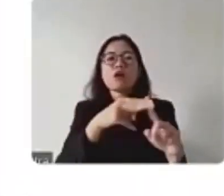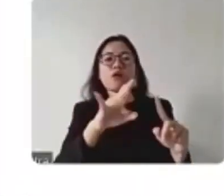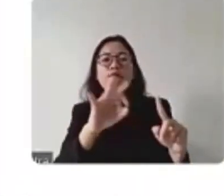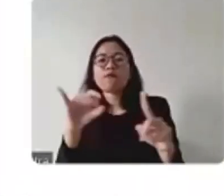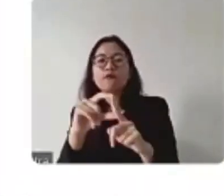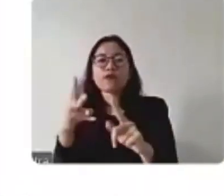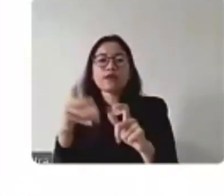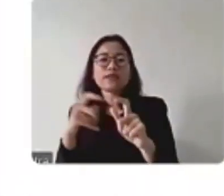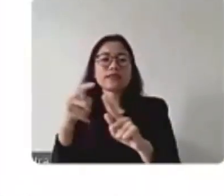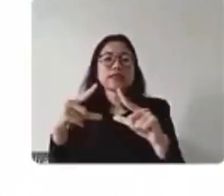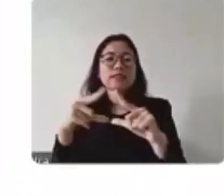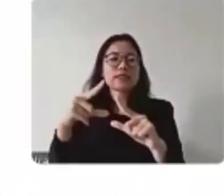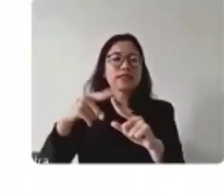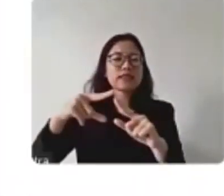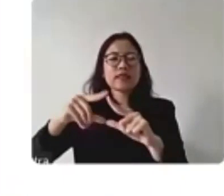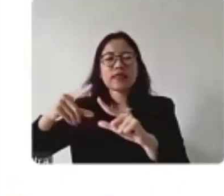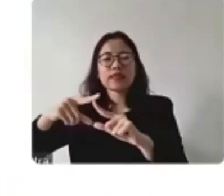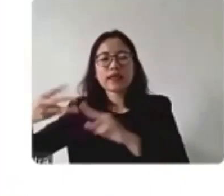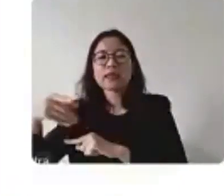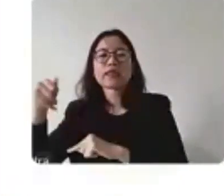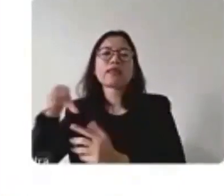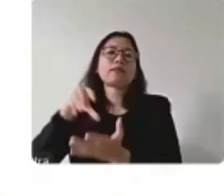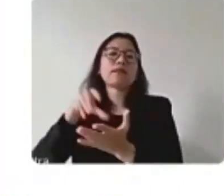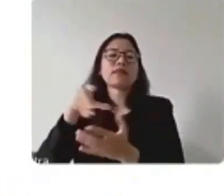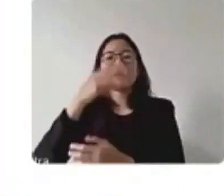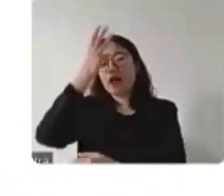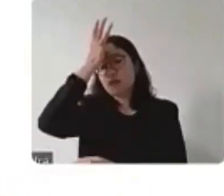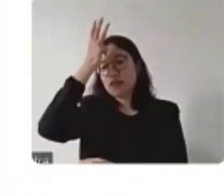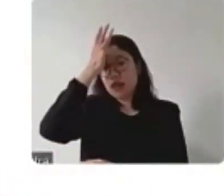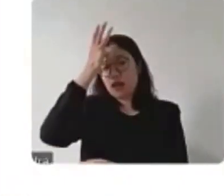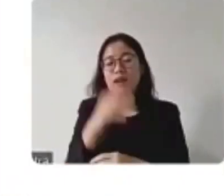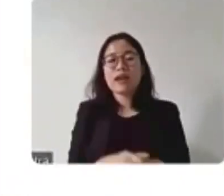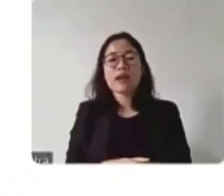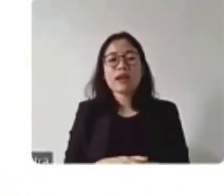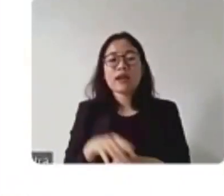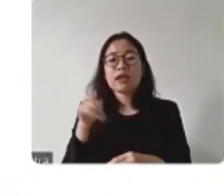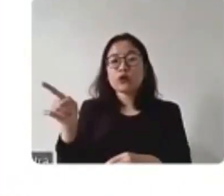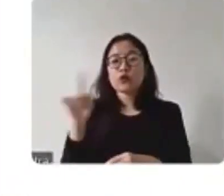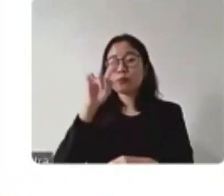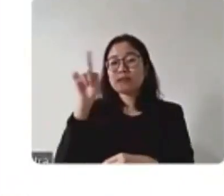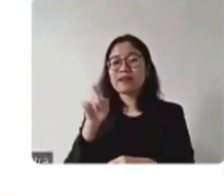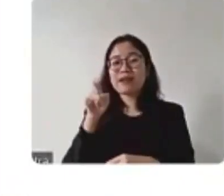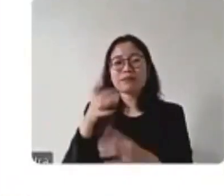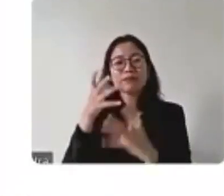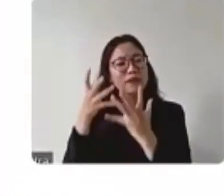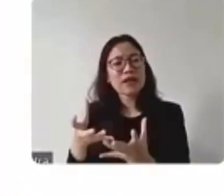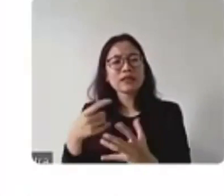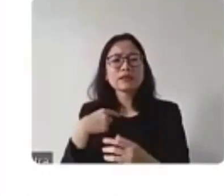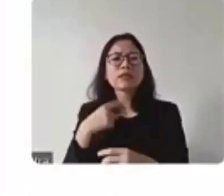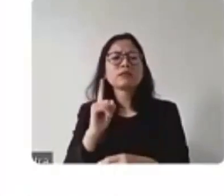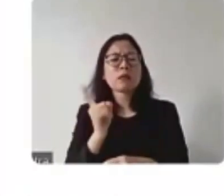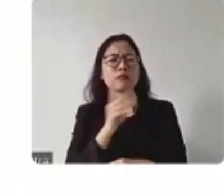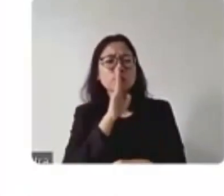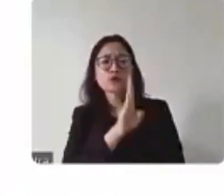because my background is in environmental health and environmental epidemiology. But let me try